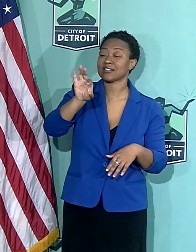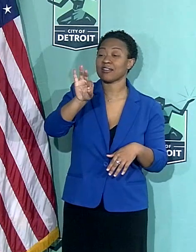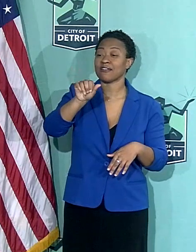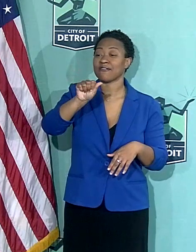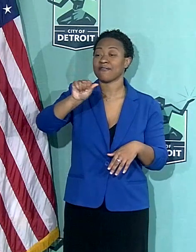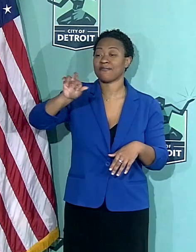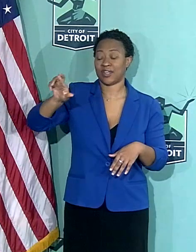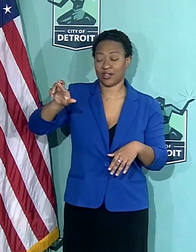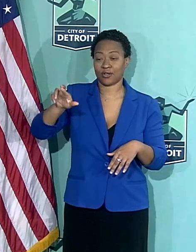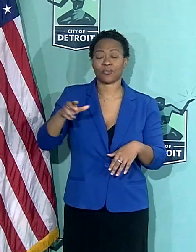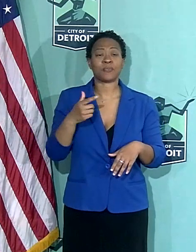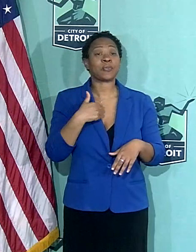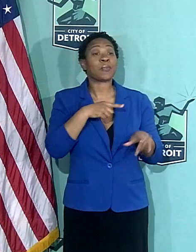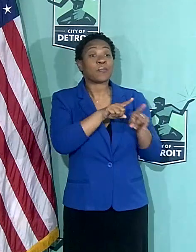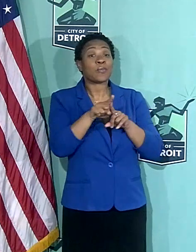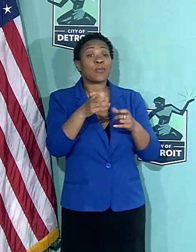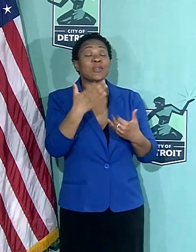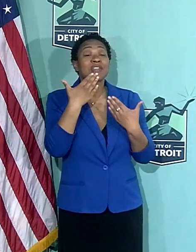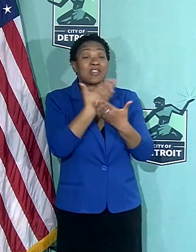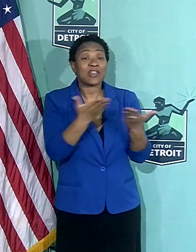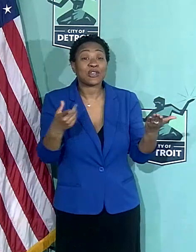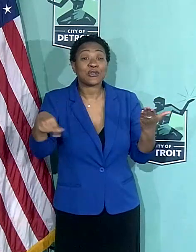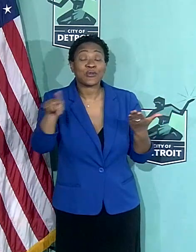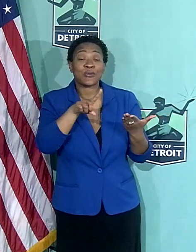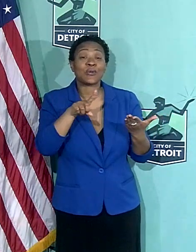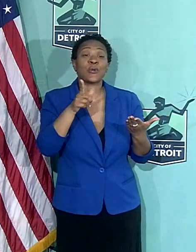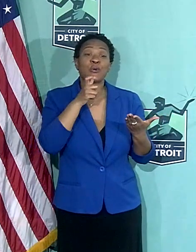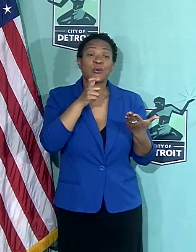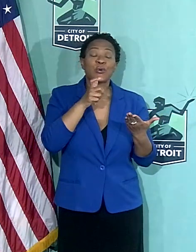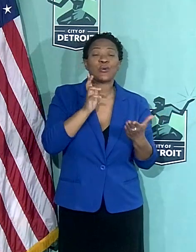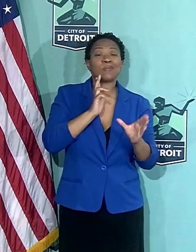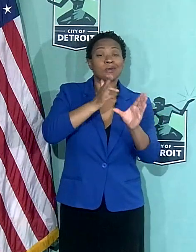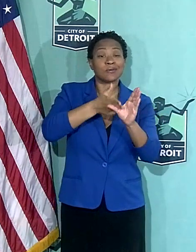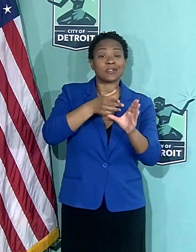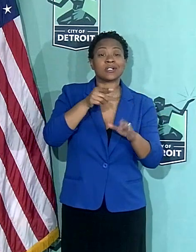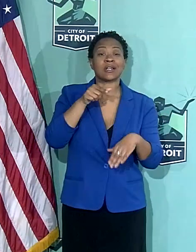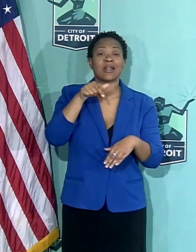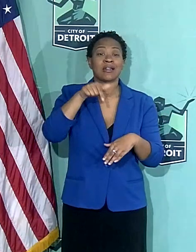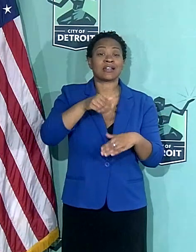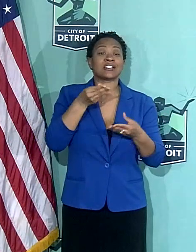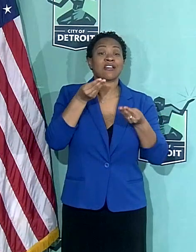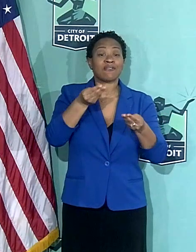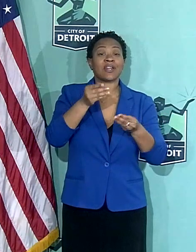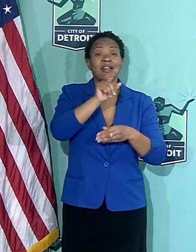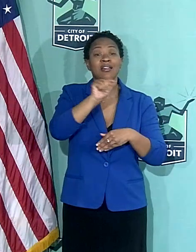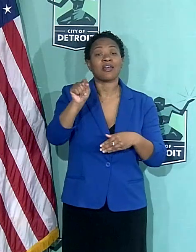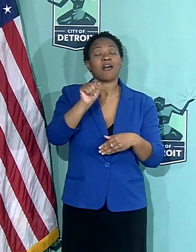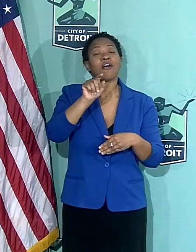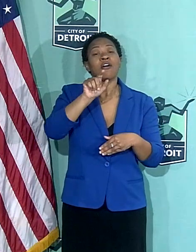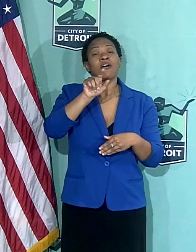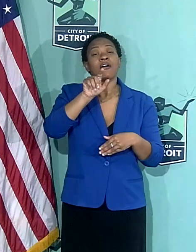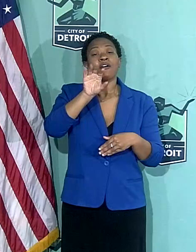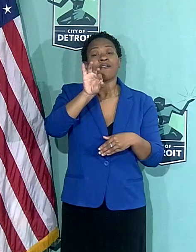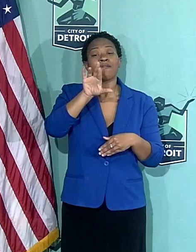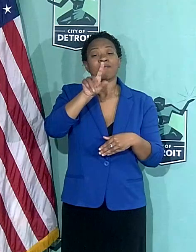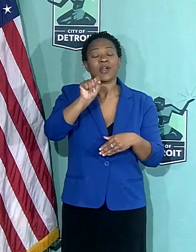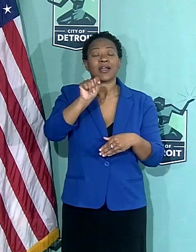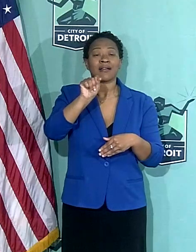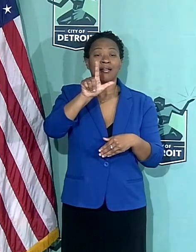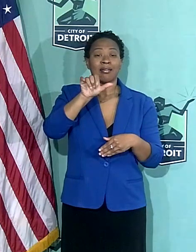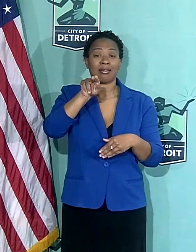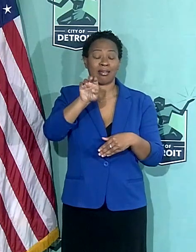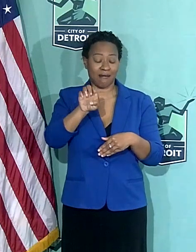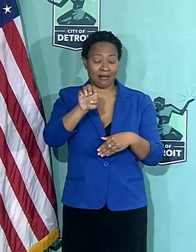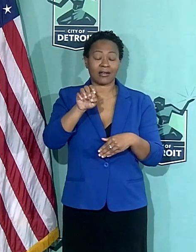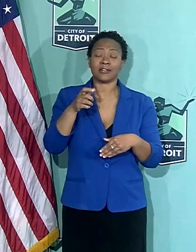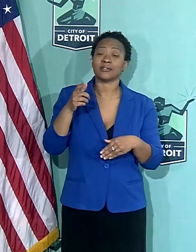want to say thank you for those who participated in the Feed the Frontline program. I know at the Health Department, we also